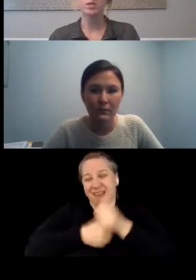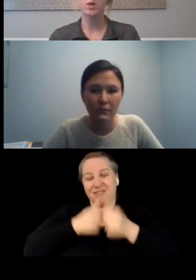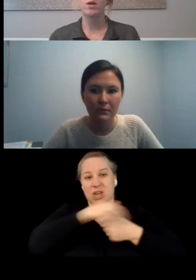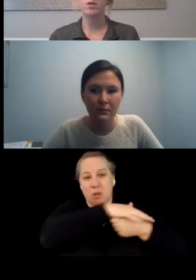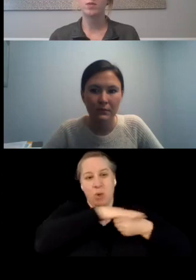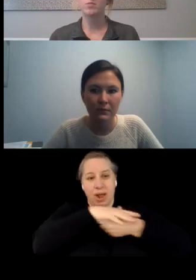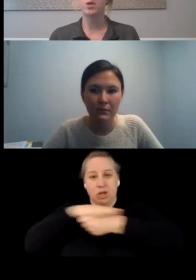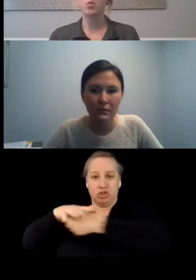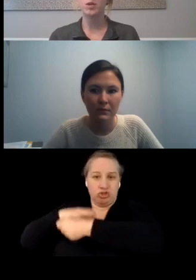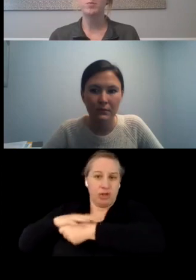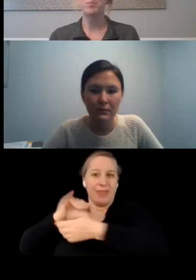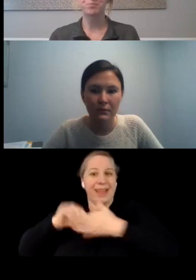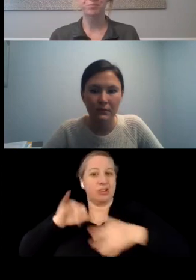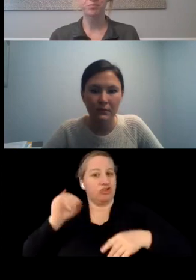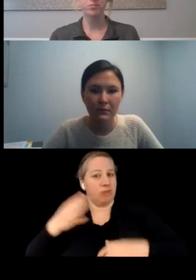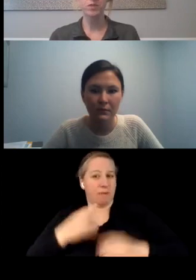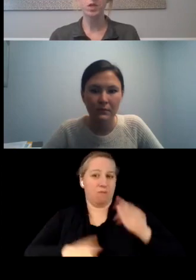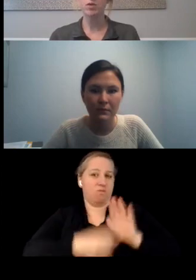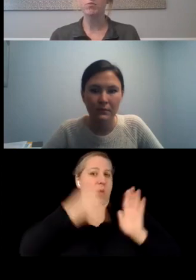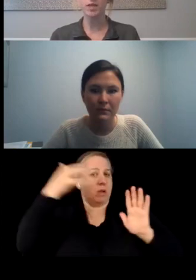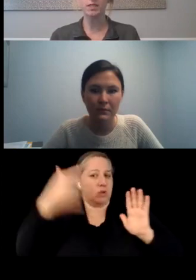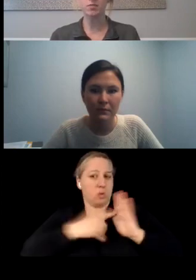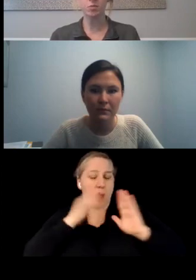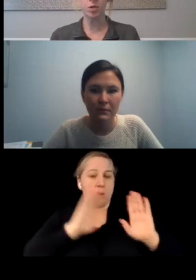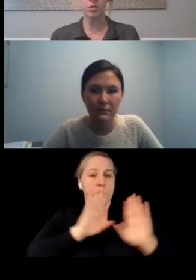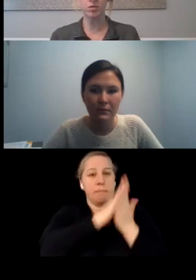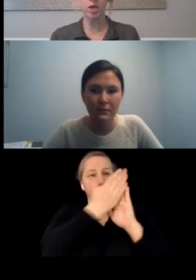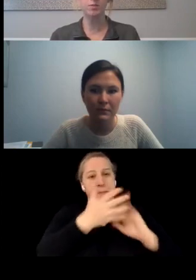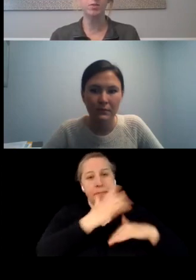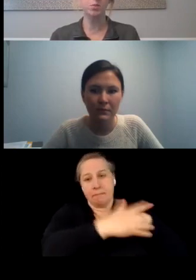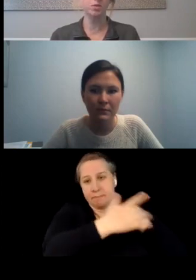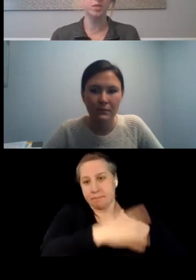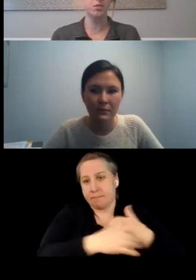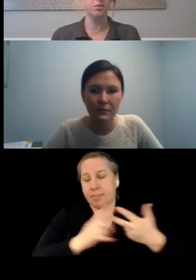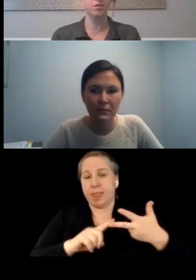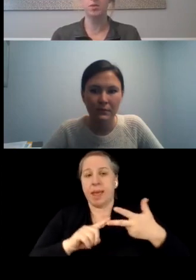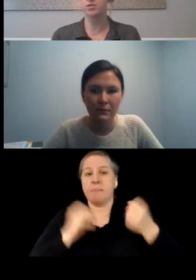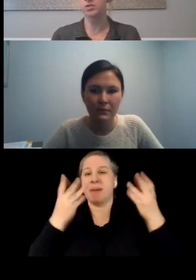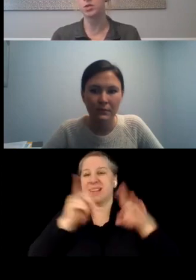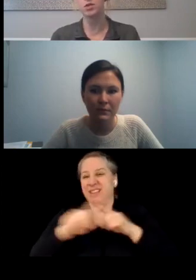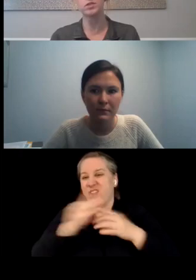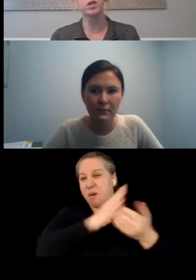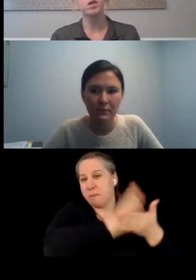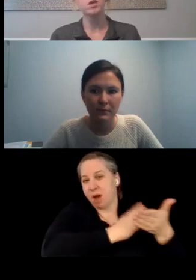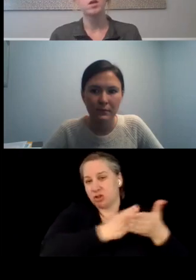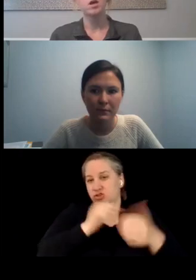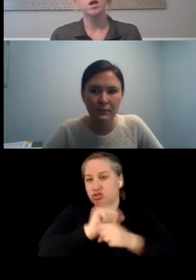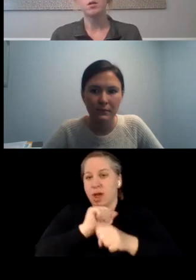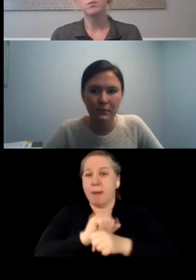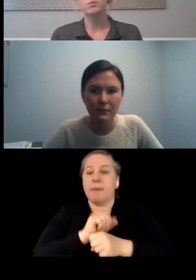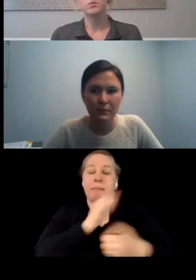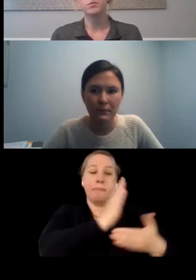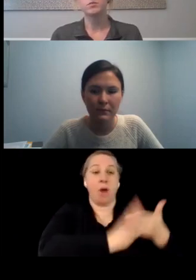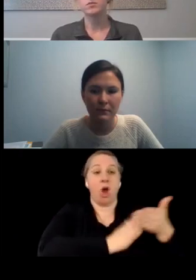every once in a while that might be open. We have many different parts jobs. So parts editors, parts clerks,